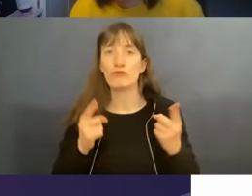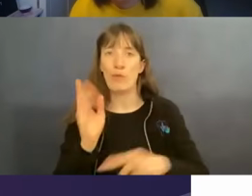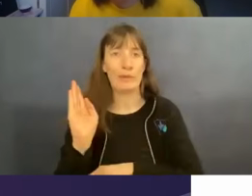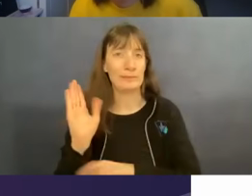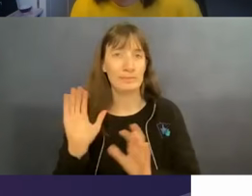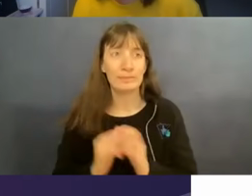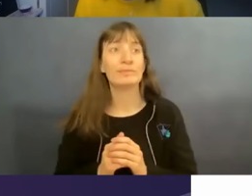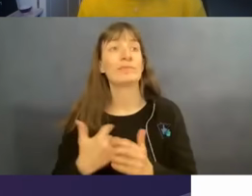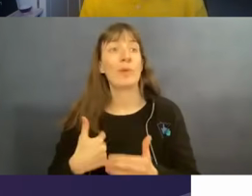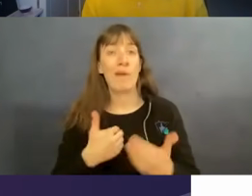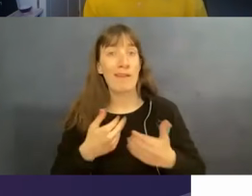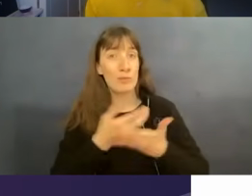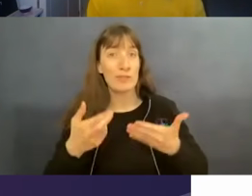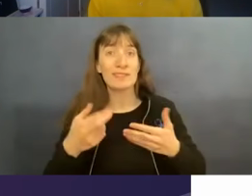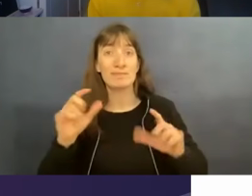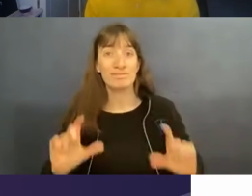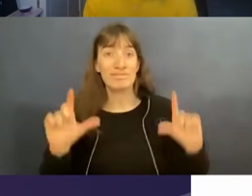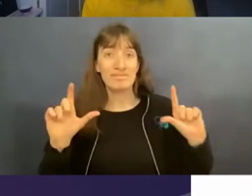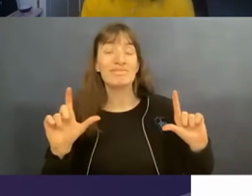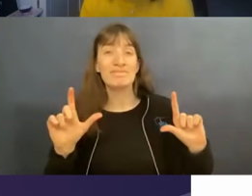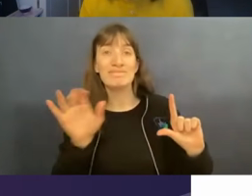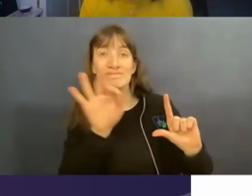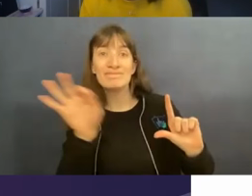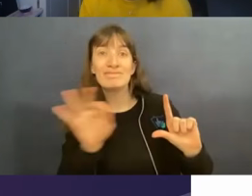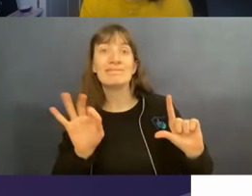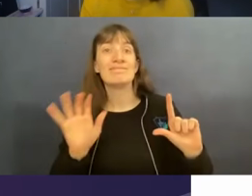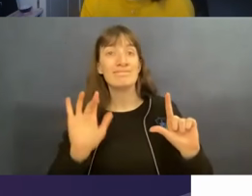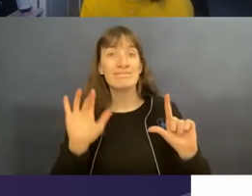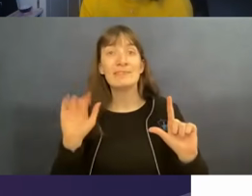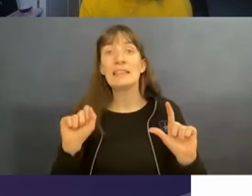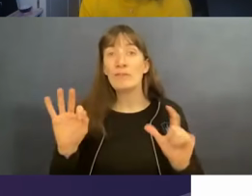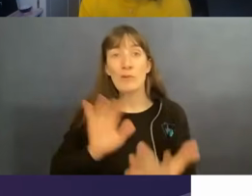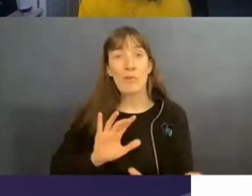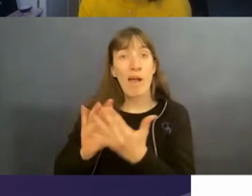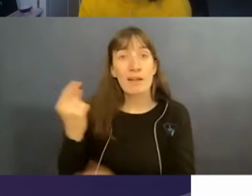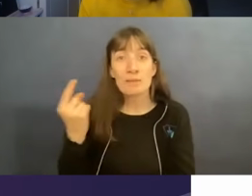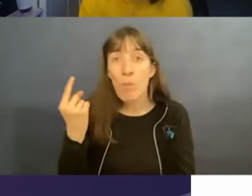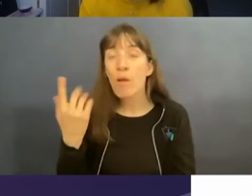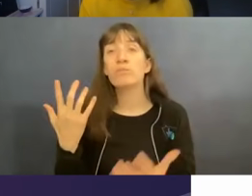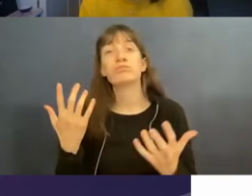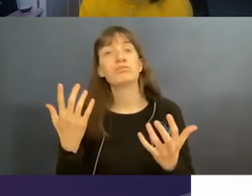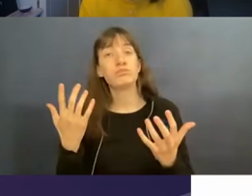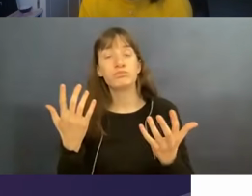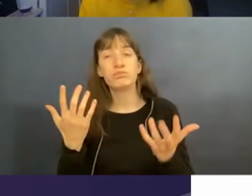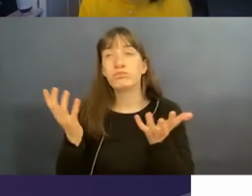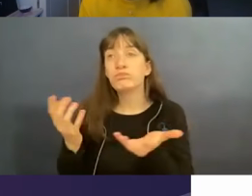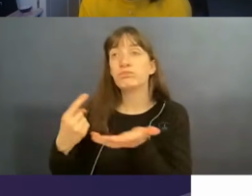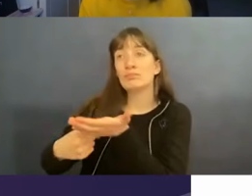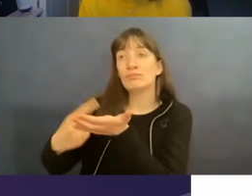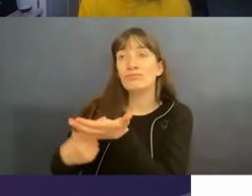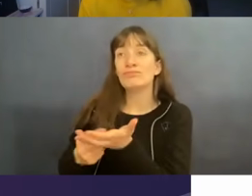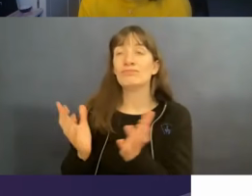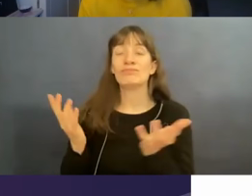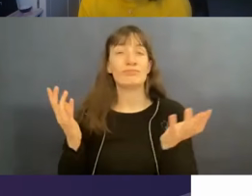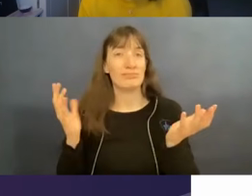some resources on the screen here if you do need to reach out to anyone, or just chat and have someone